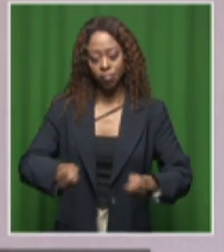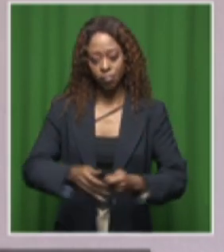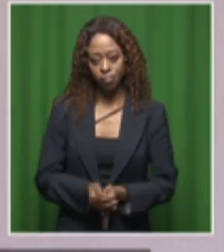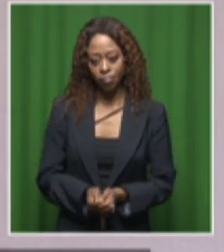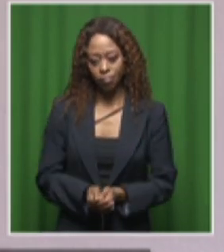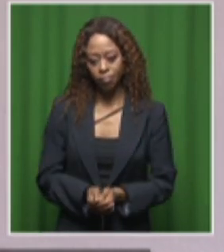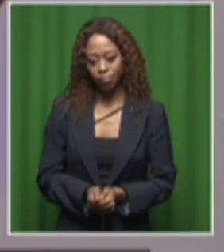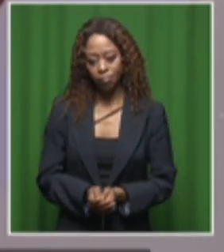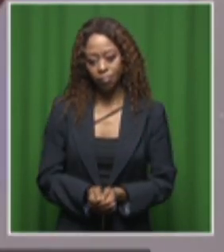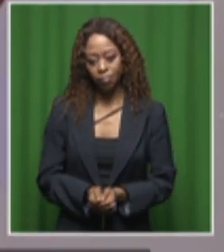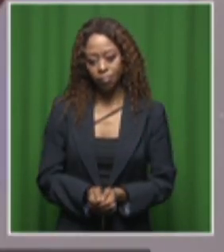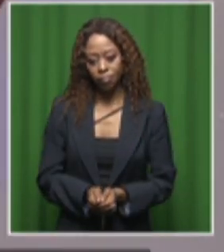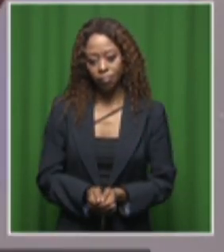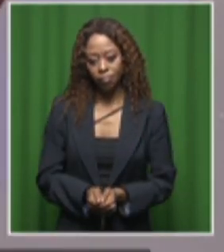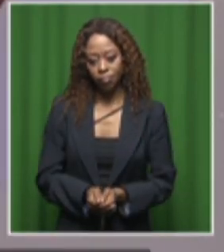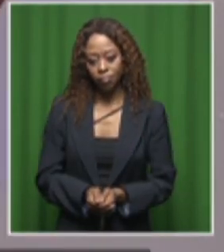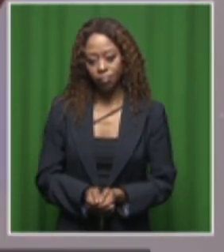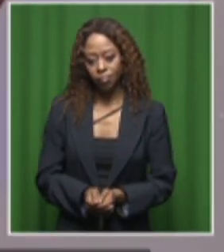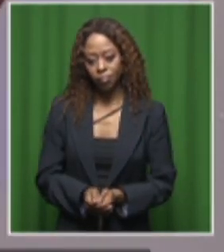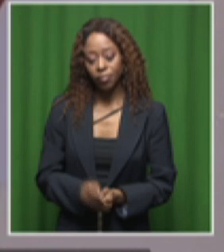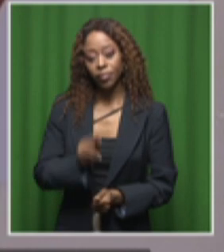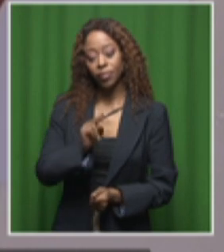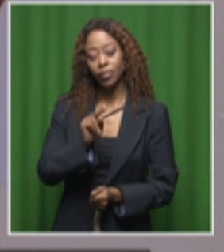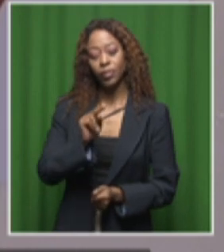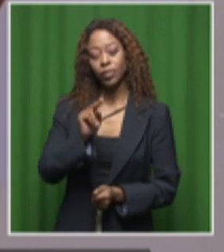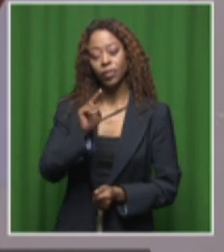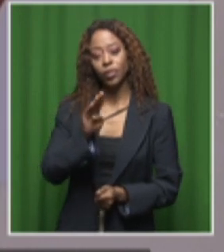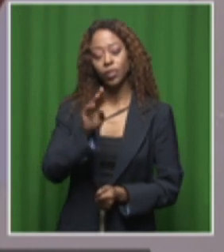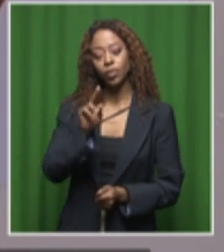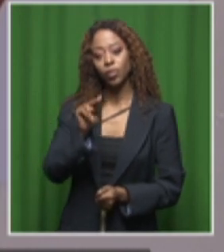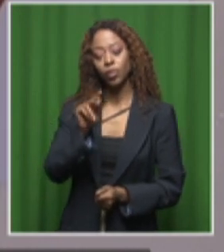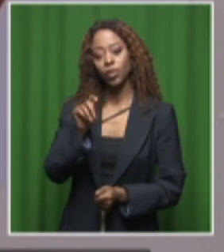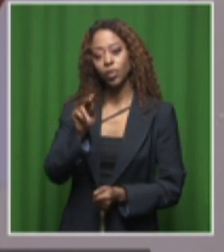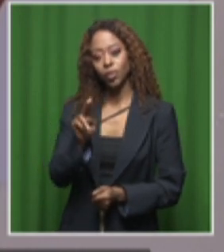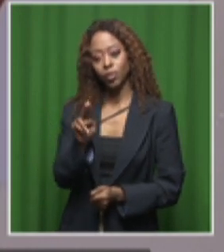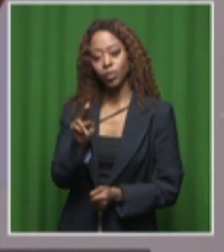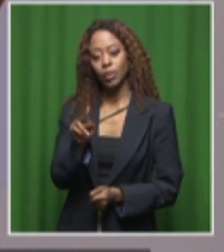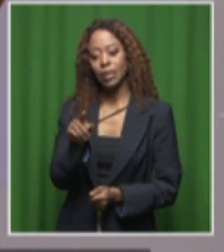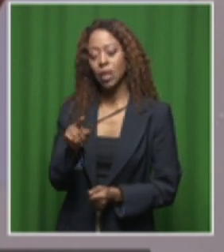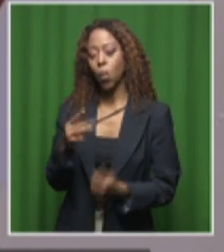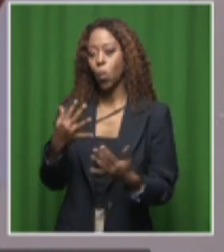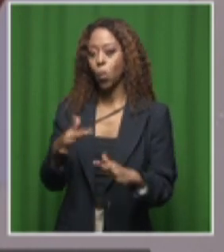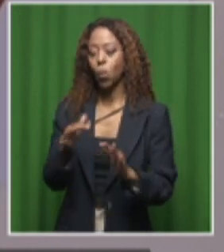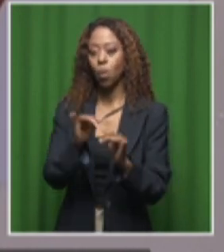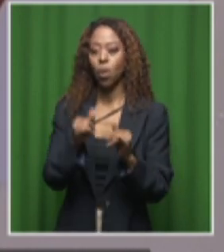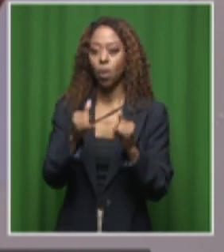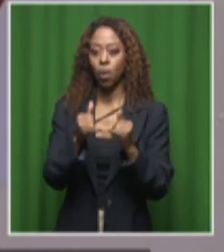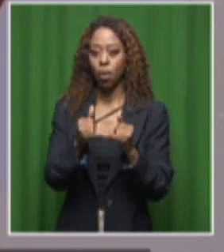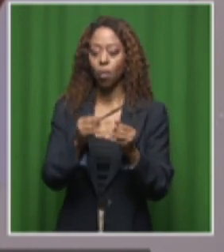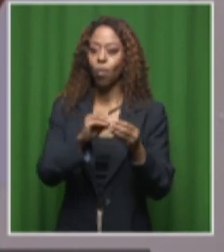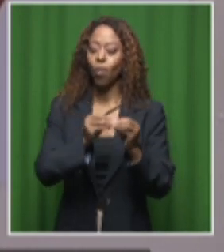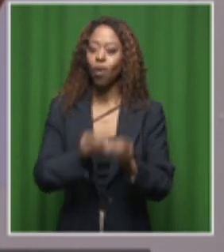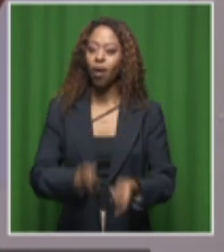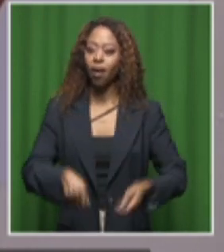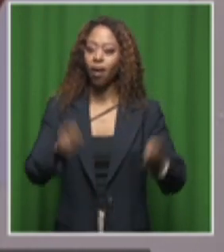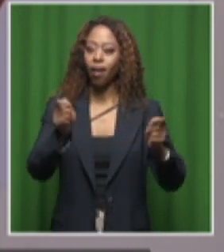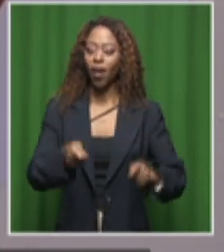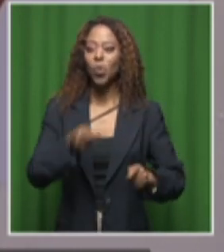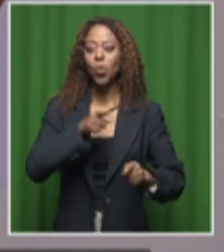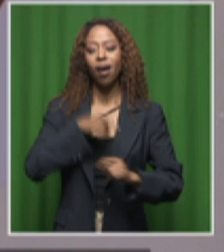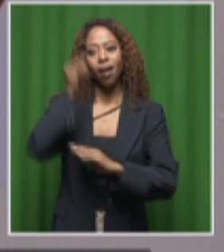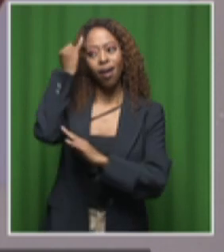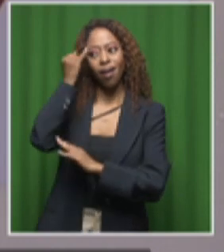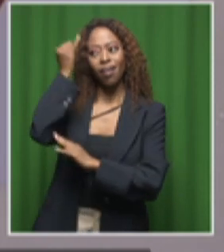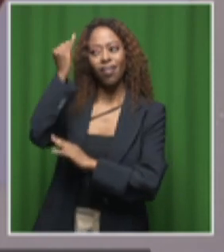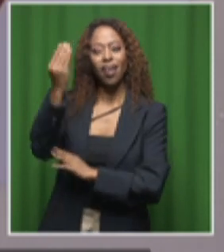UbuntuRugz is, I would like to say, a luxury tufting company. We make rugs based on the idea that you